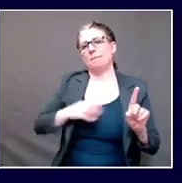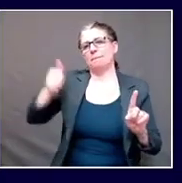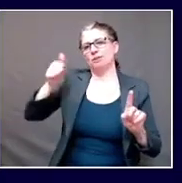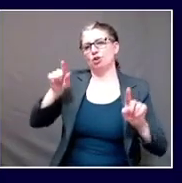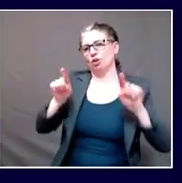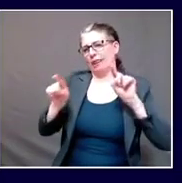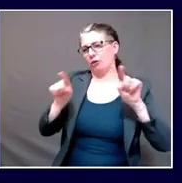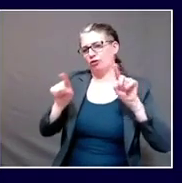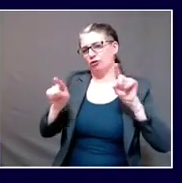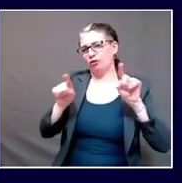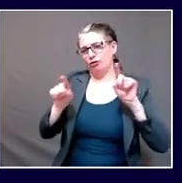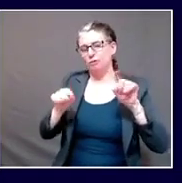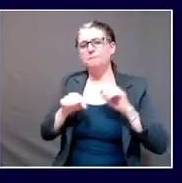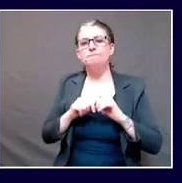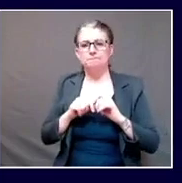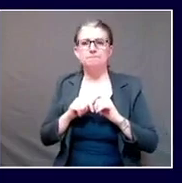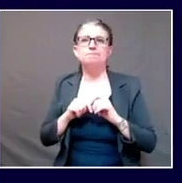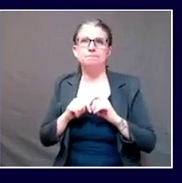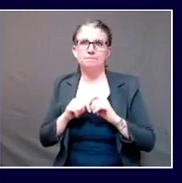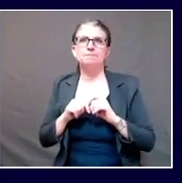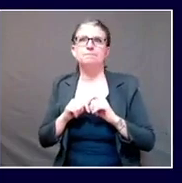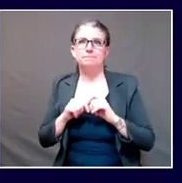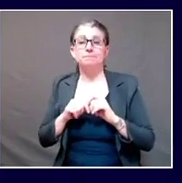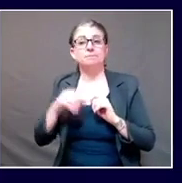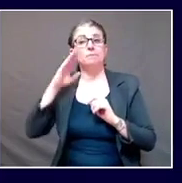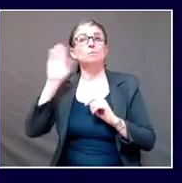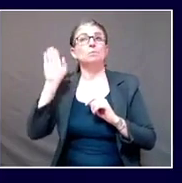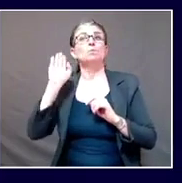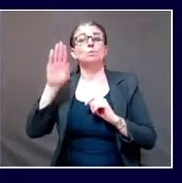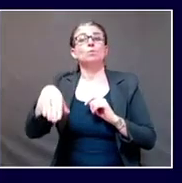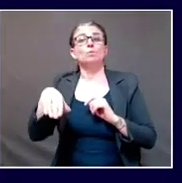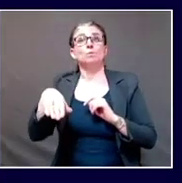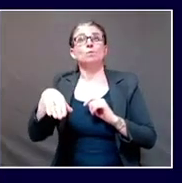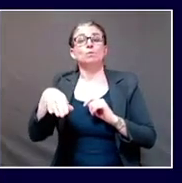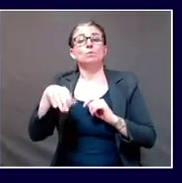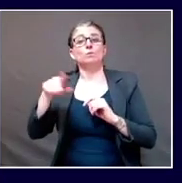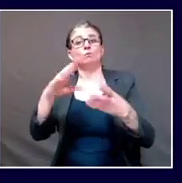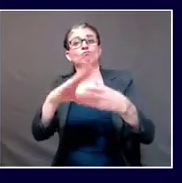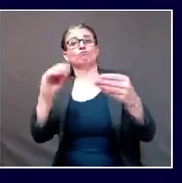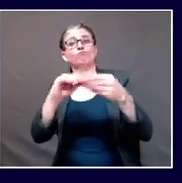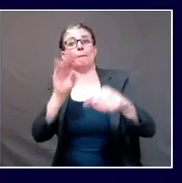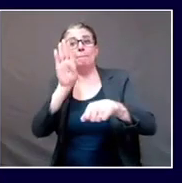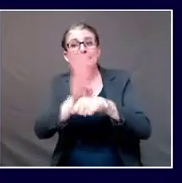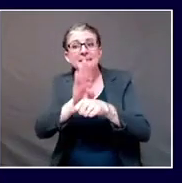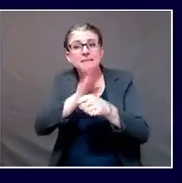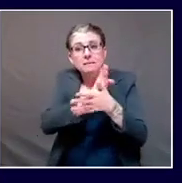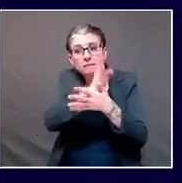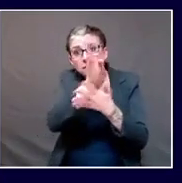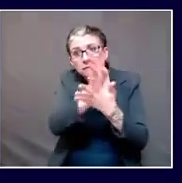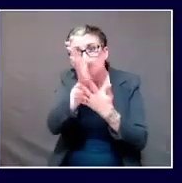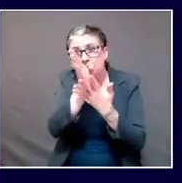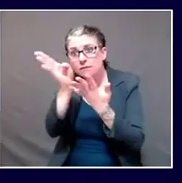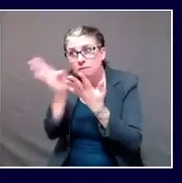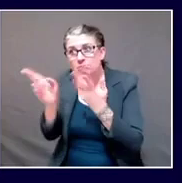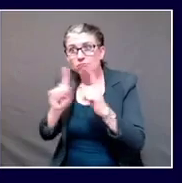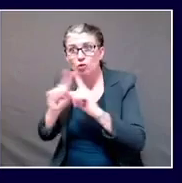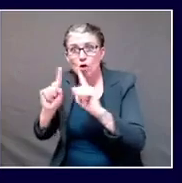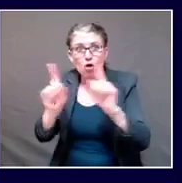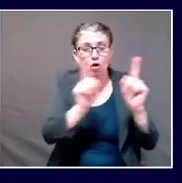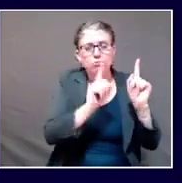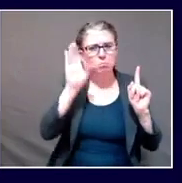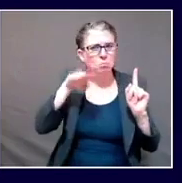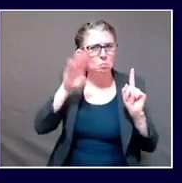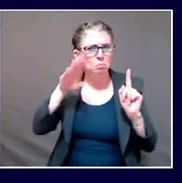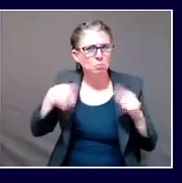uh, groups and different types of And what's the advice because, you know, personally, I have seen in kind of bigger retail shops, you know,